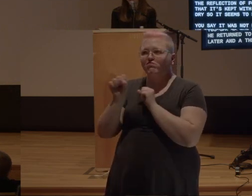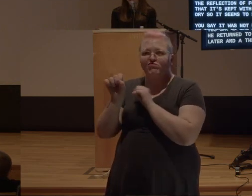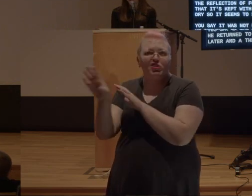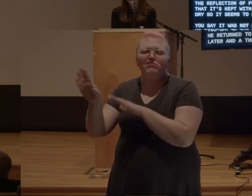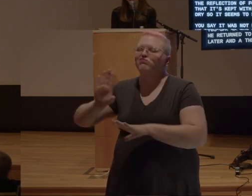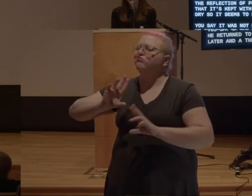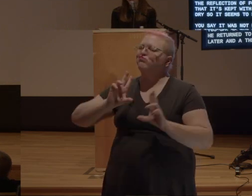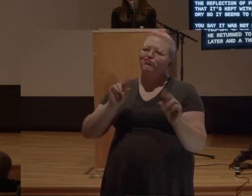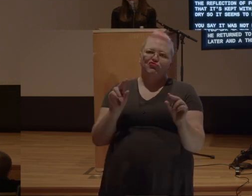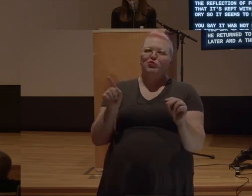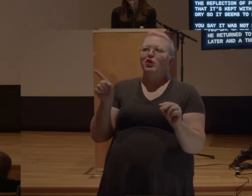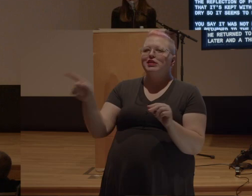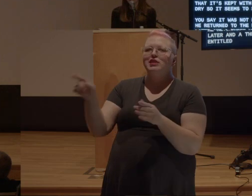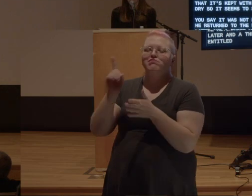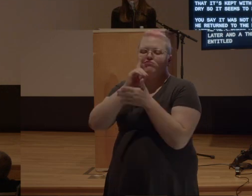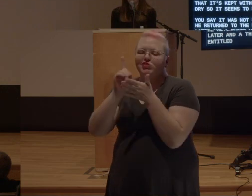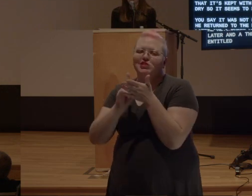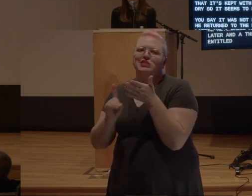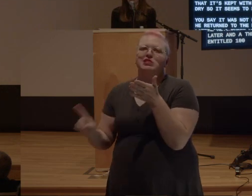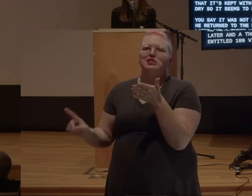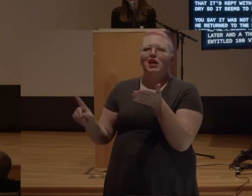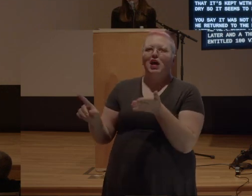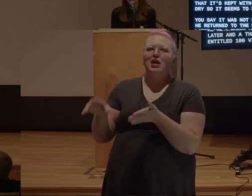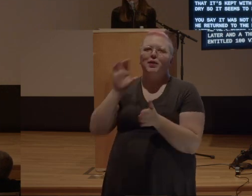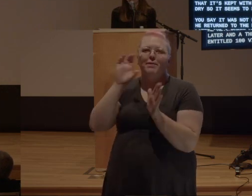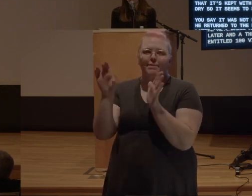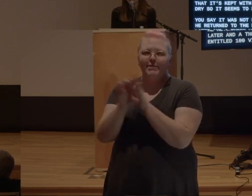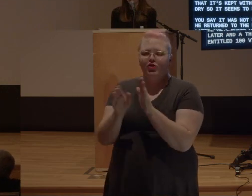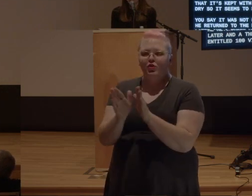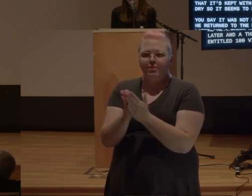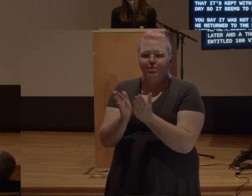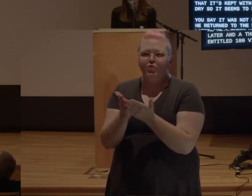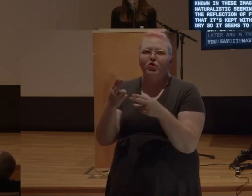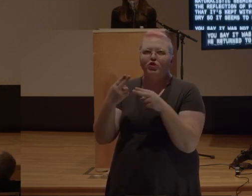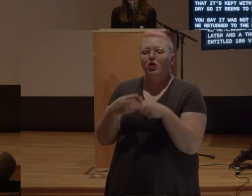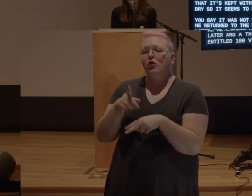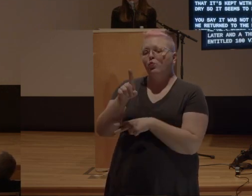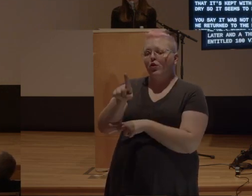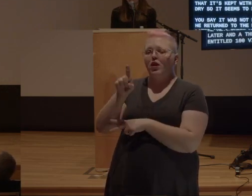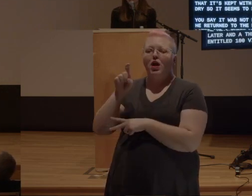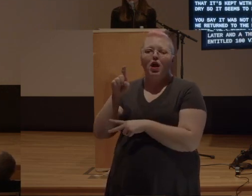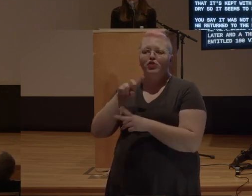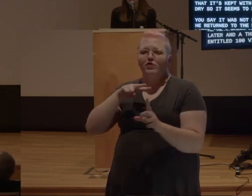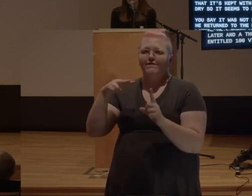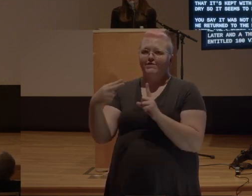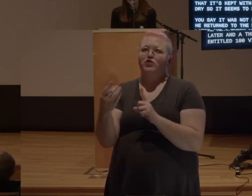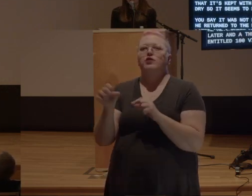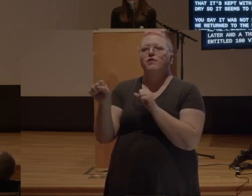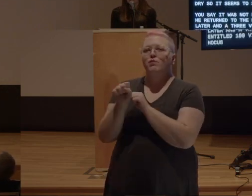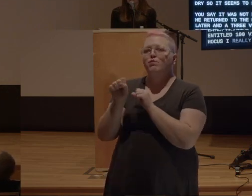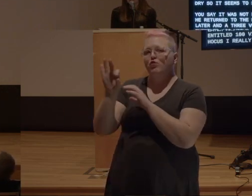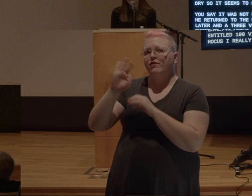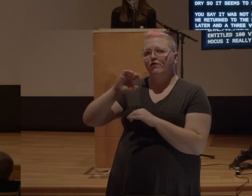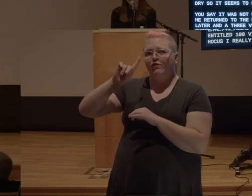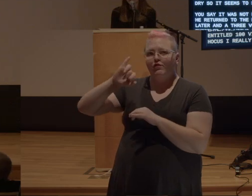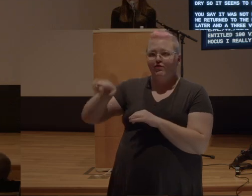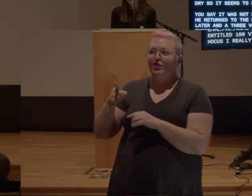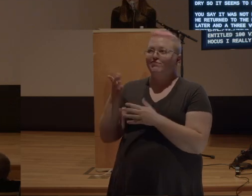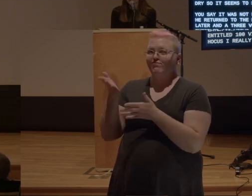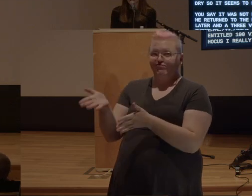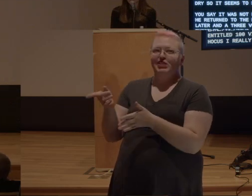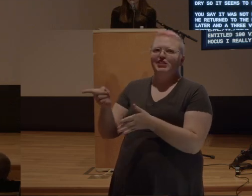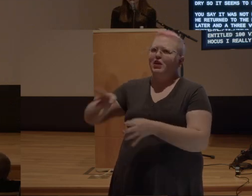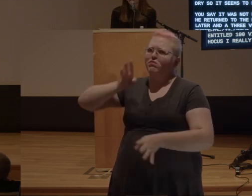illustrated book entitled 100 Views of Mount Fuji. In this book, Hokusai really let his imagination